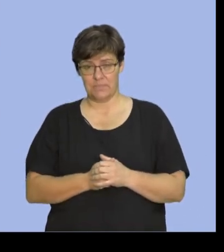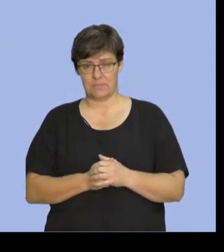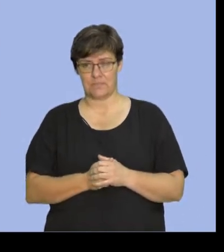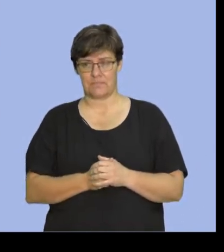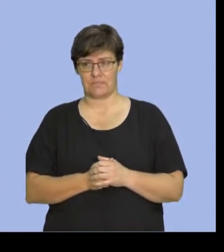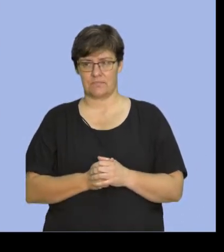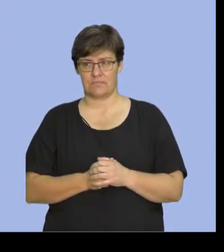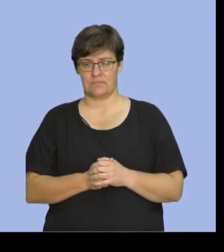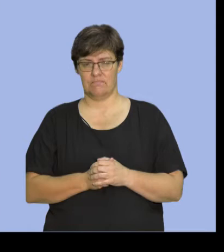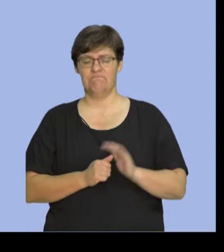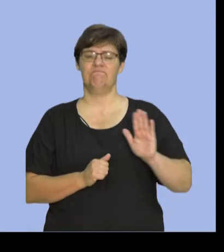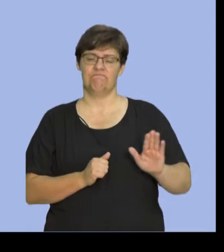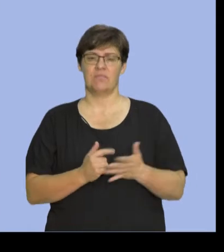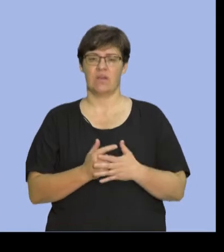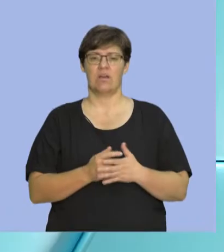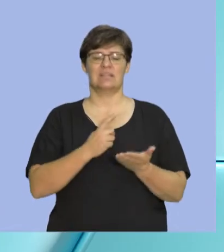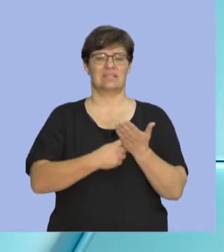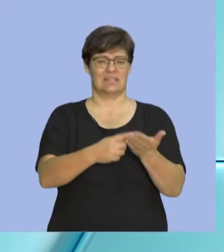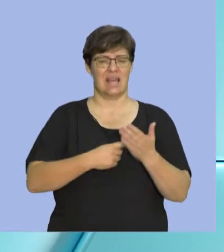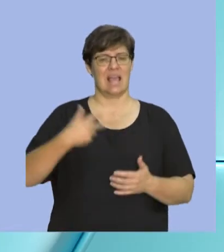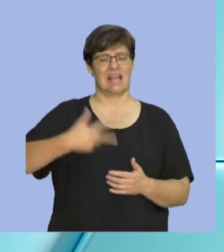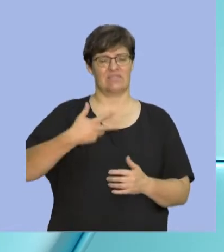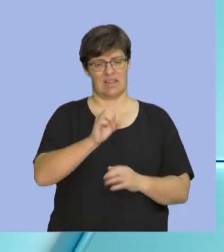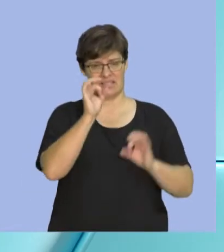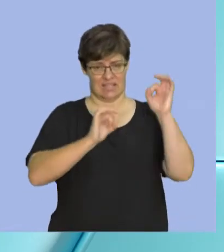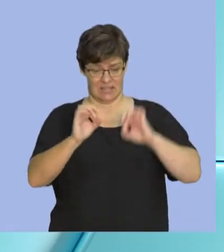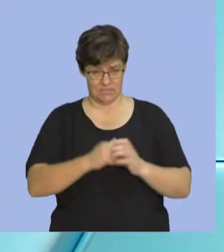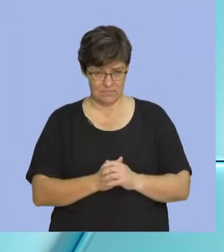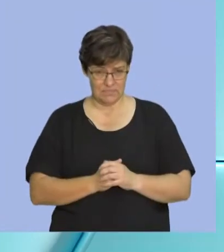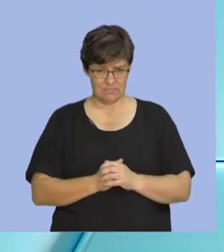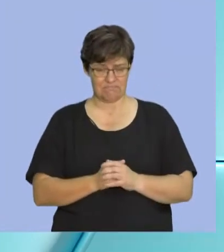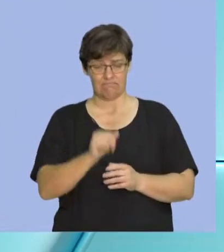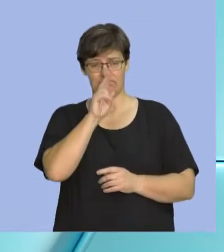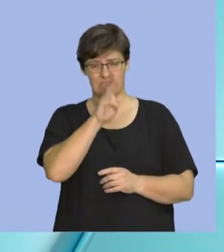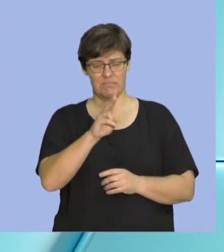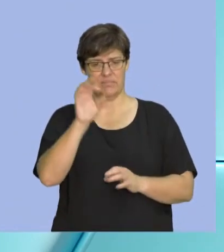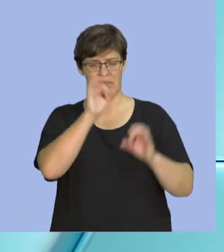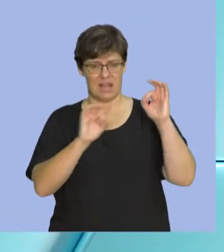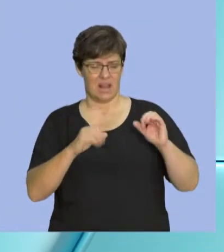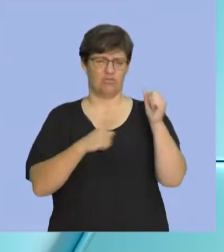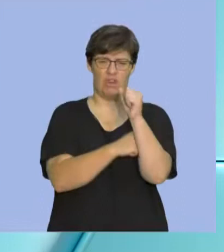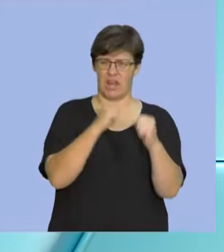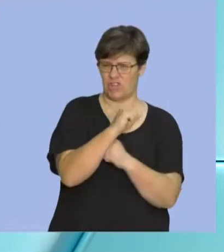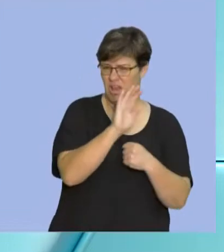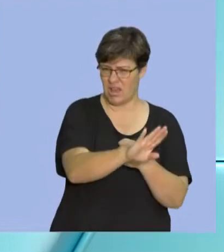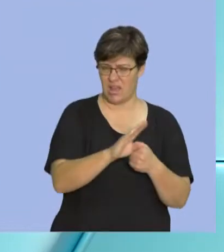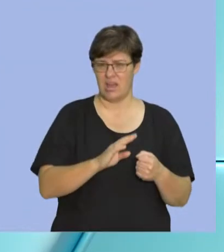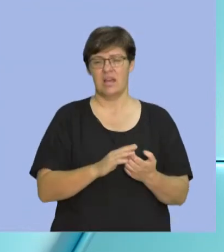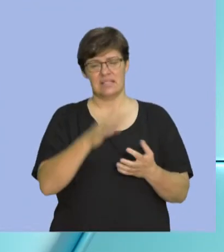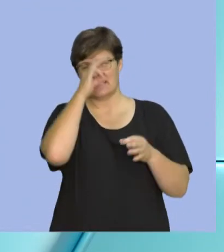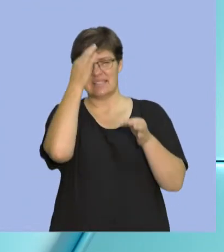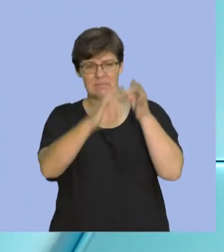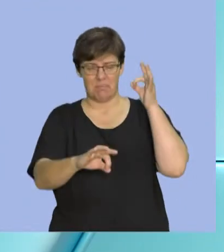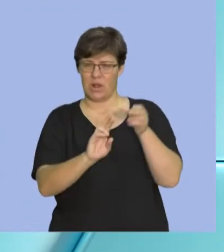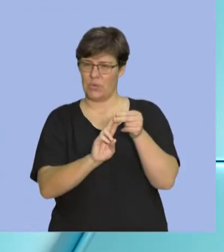Let's pause and we'll talk about the classification of cells. So we've looked at the cell being a structure that is the simplest unit of